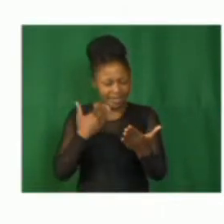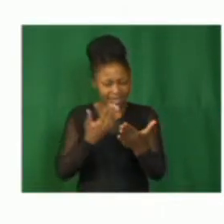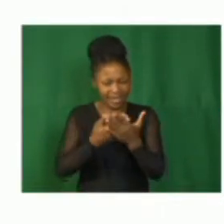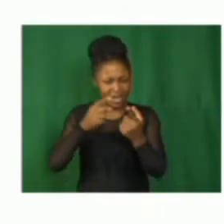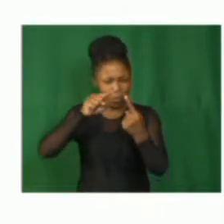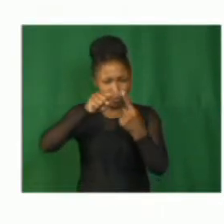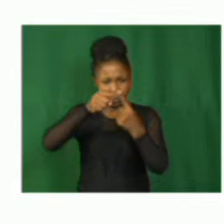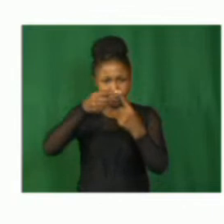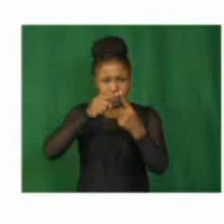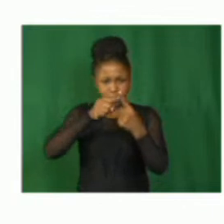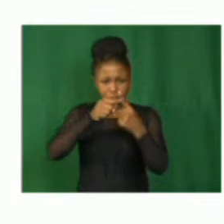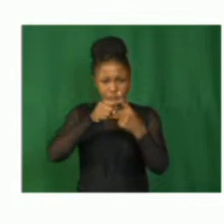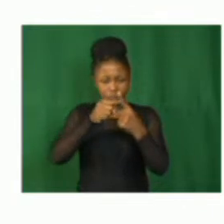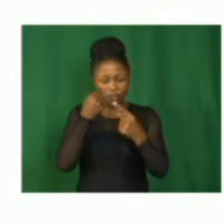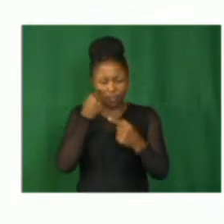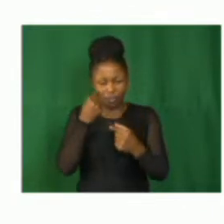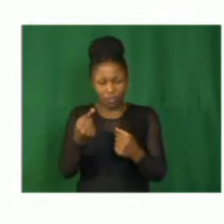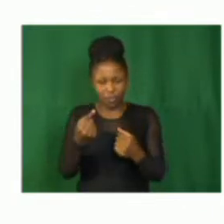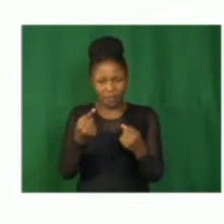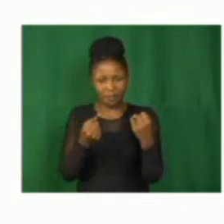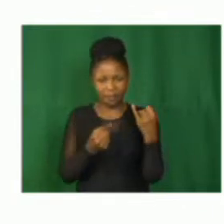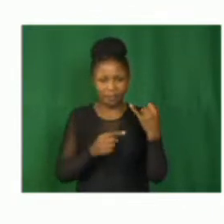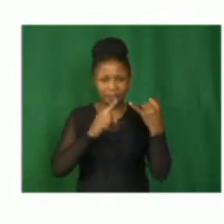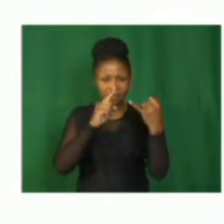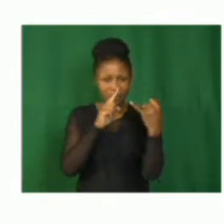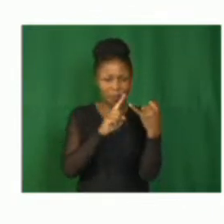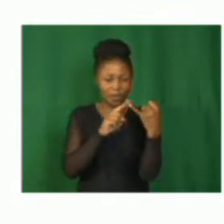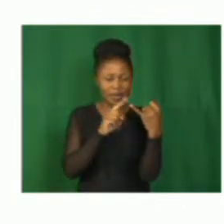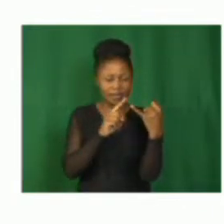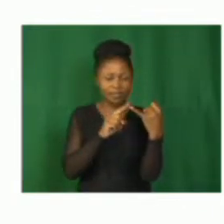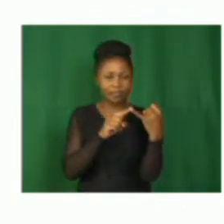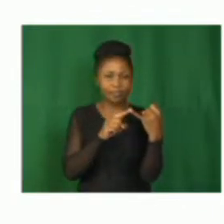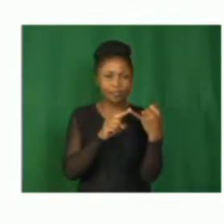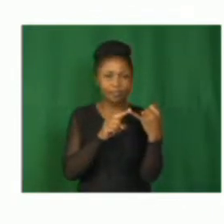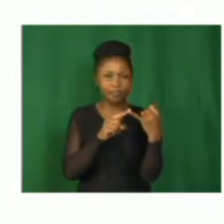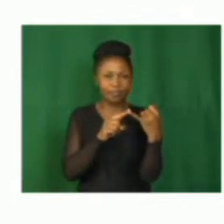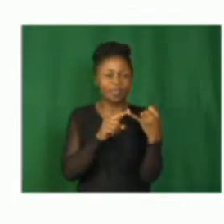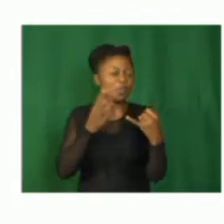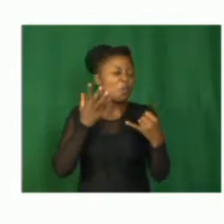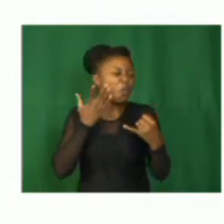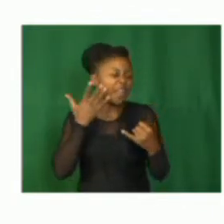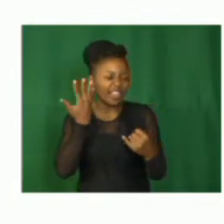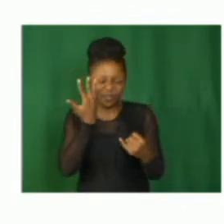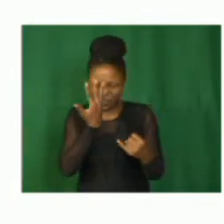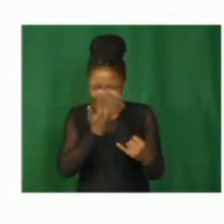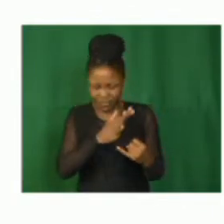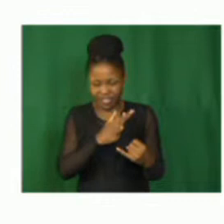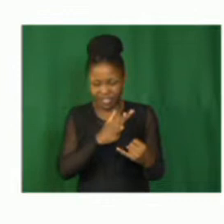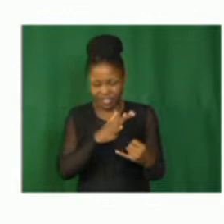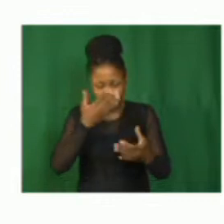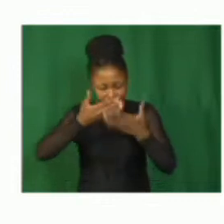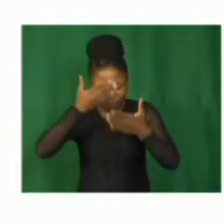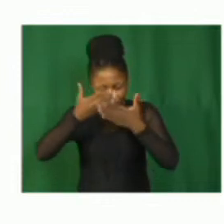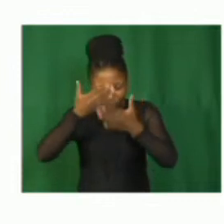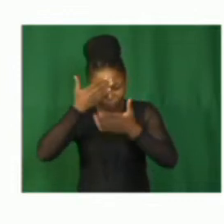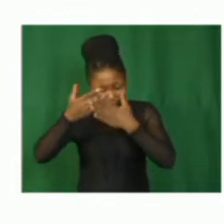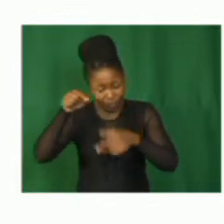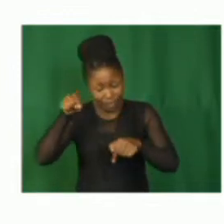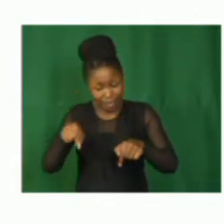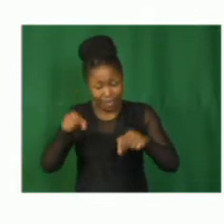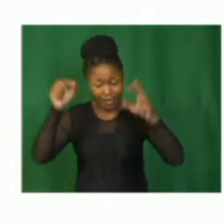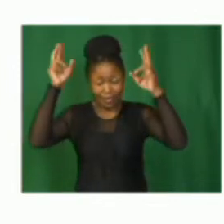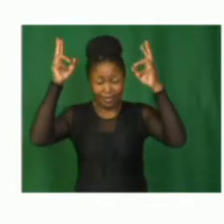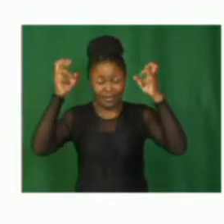briefly. Number one, I expect that once we are done doing the lesson, you should be able to